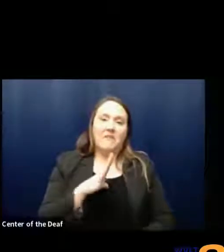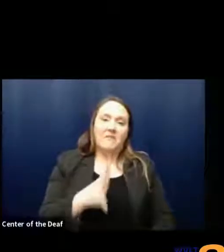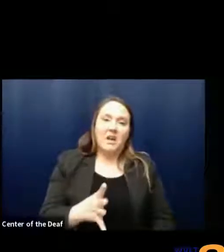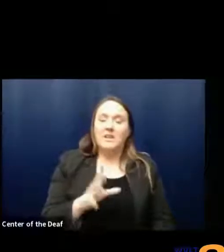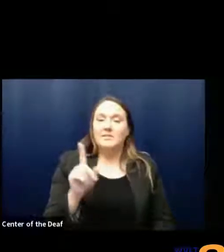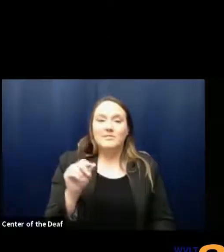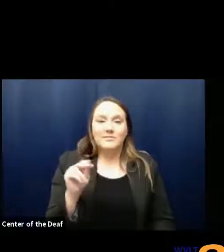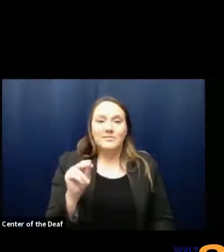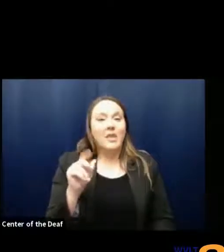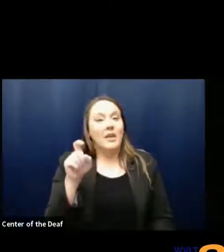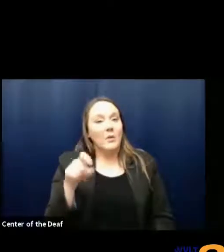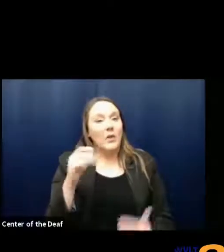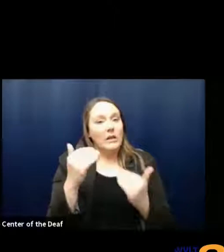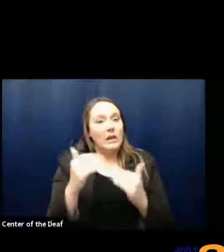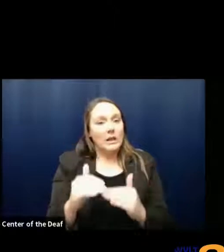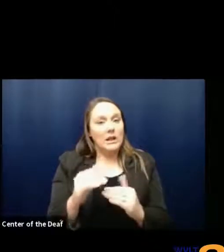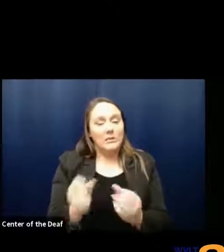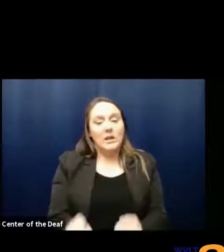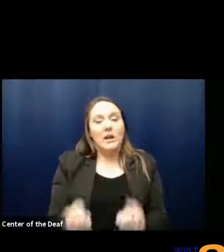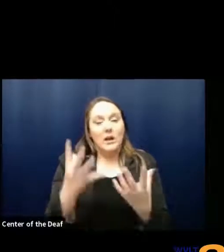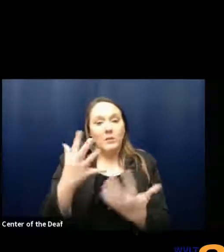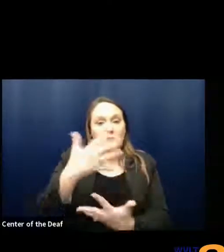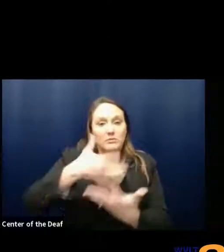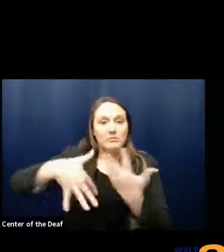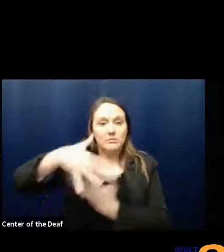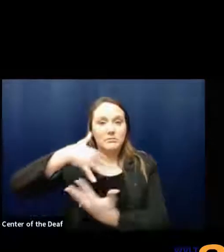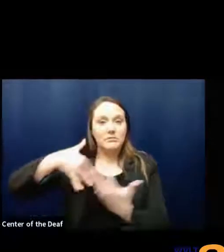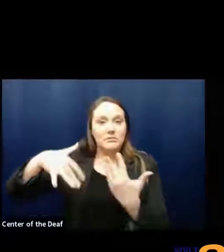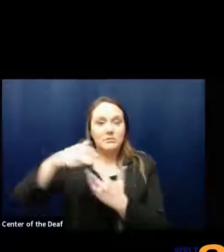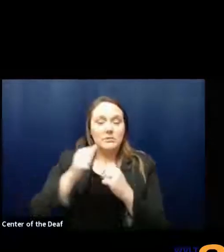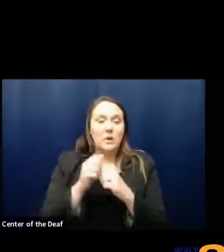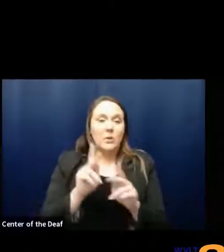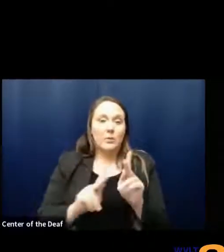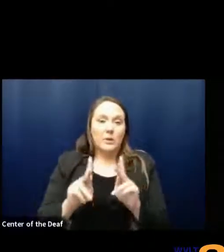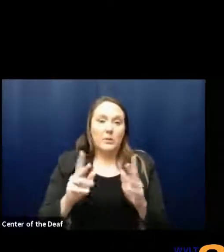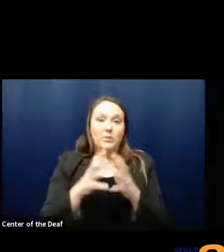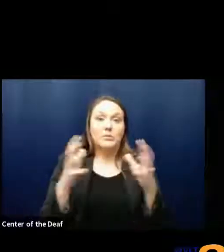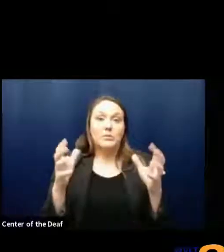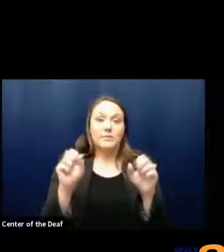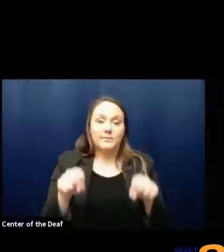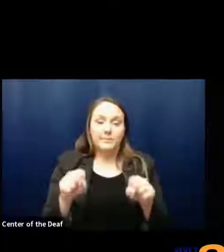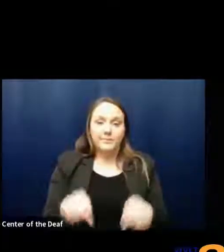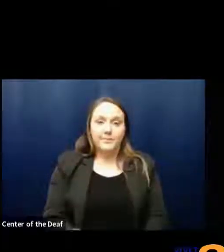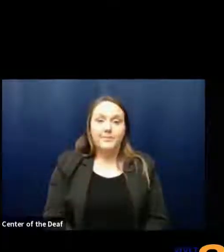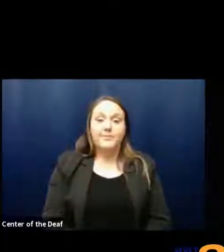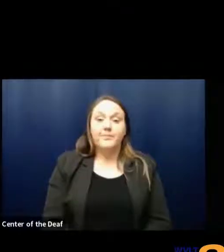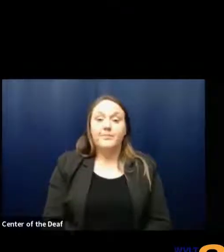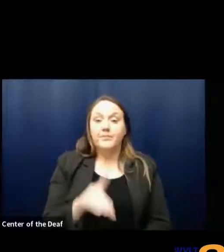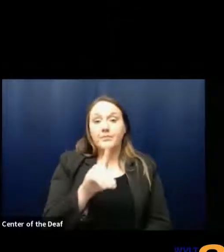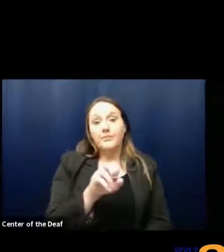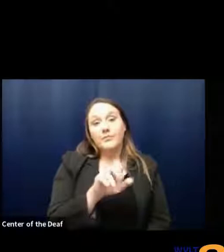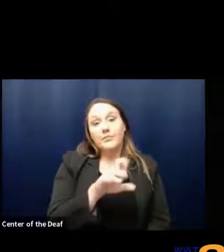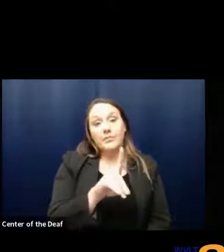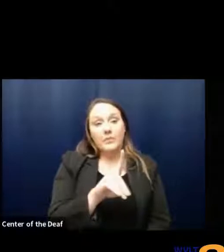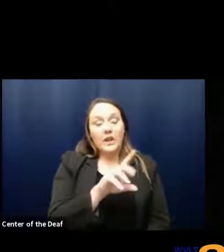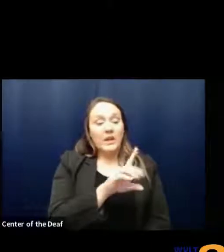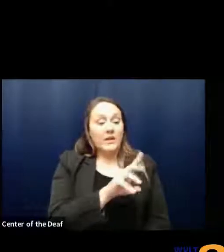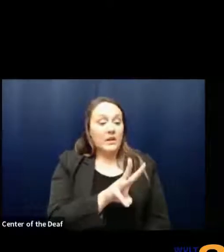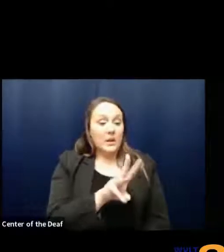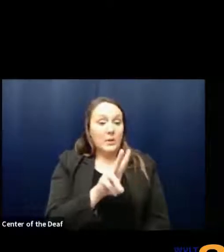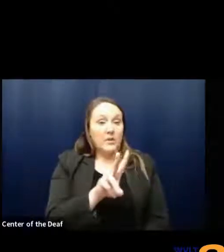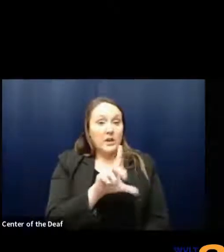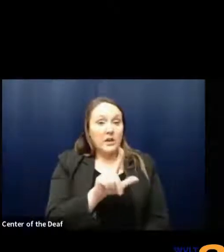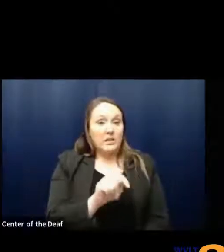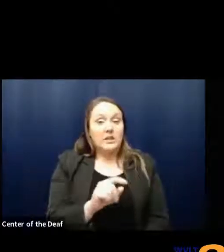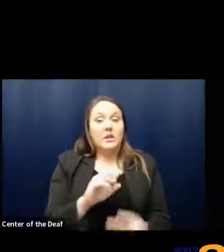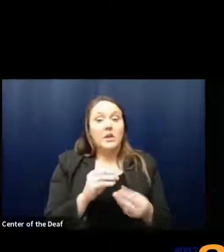limit the amount of interactions we have with people as much as possible. From David with WVLT, what was the number as of